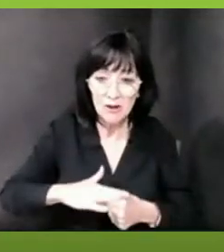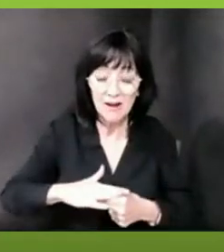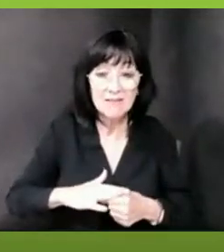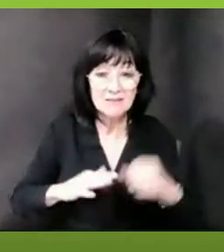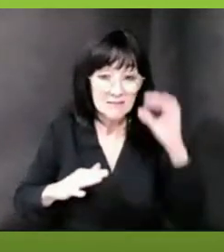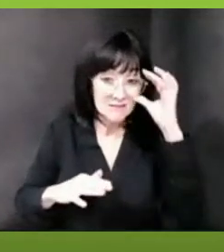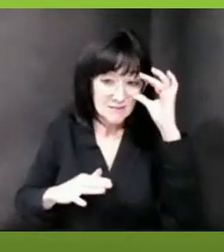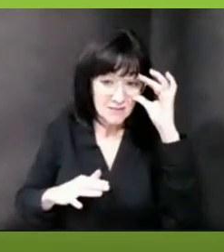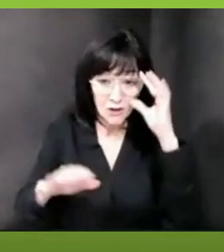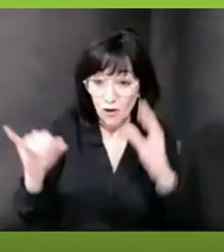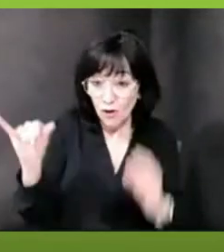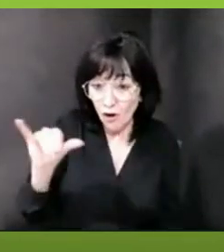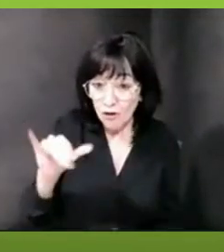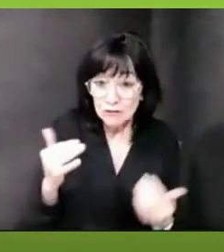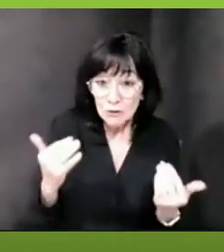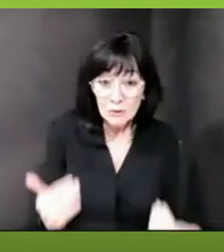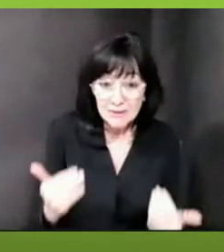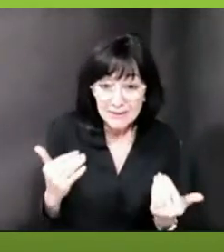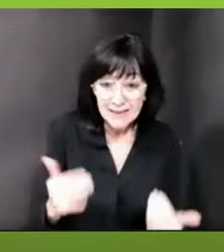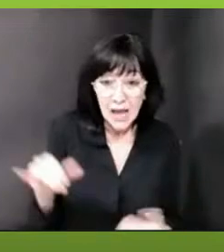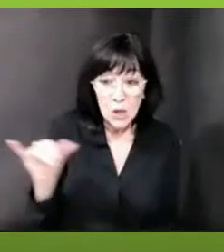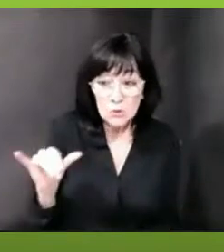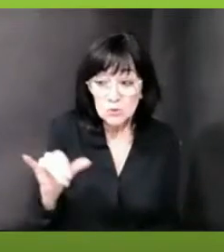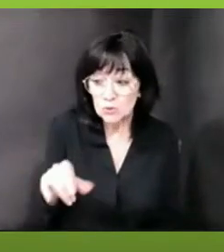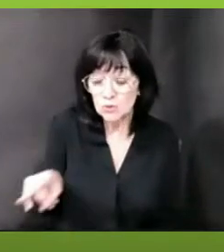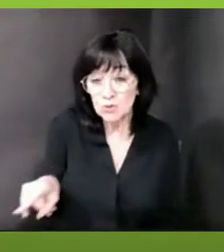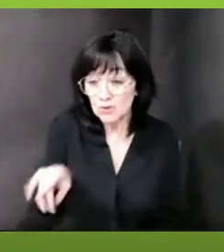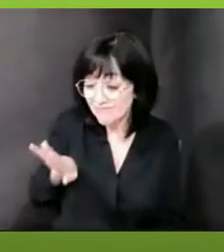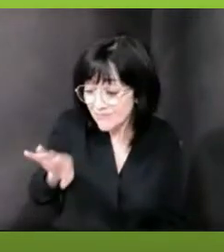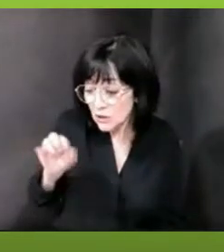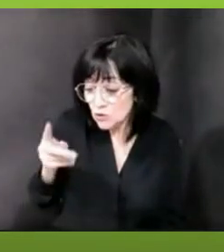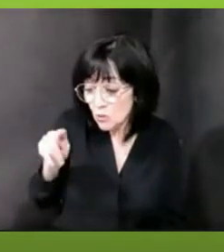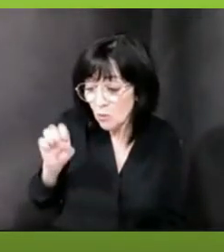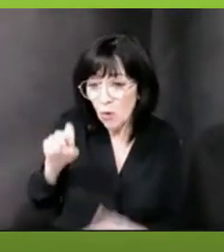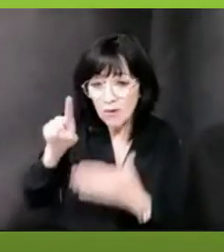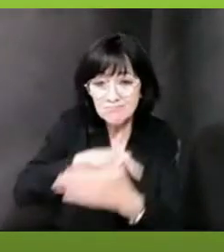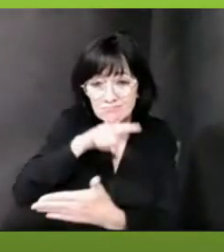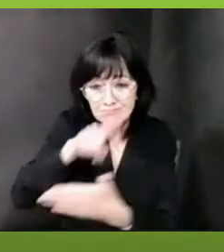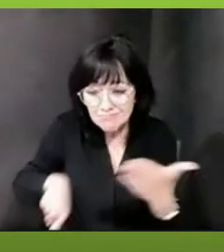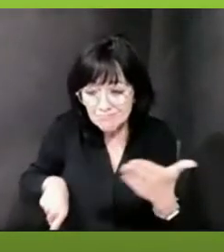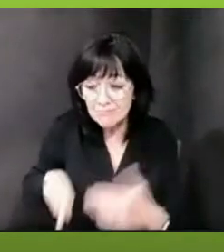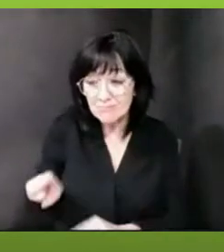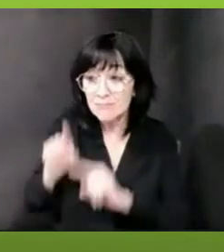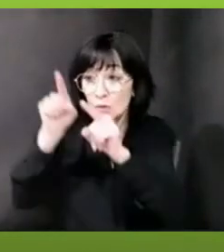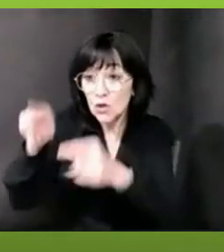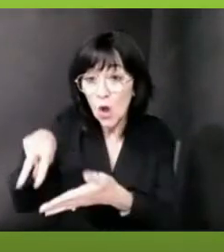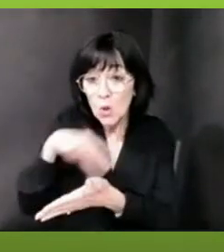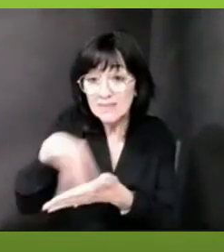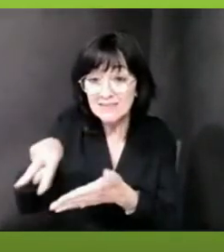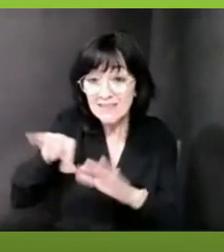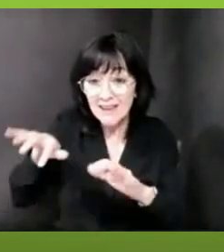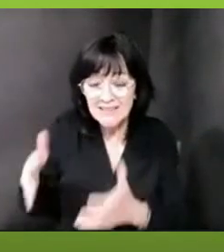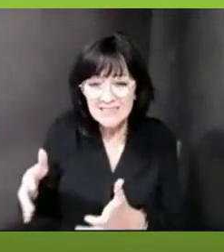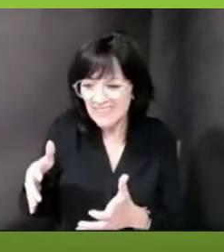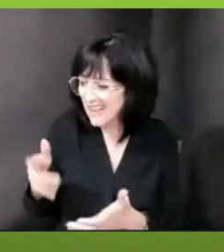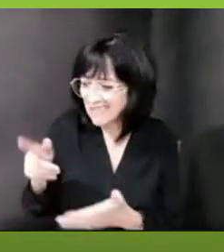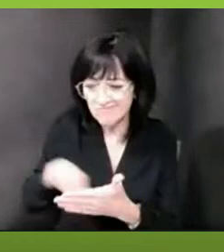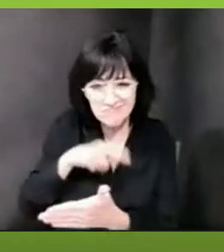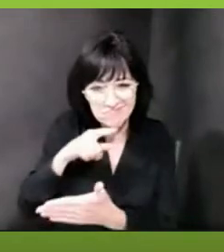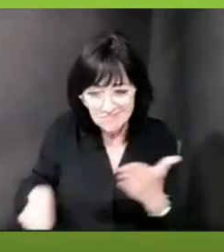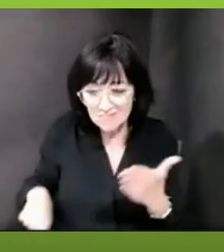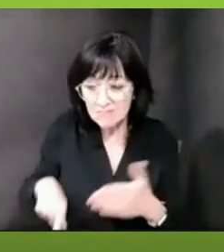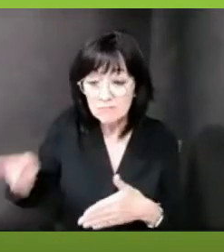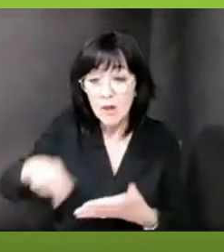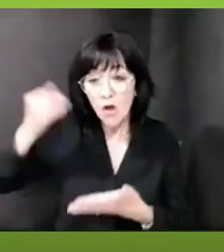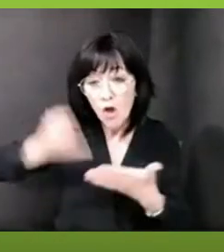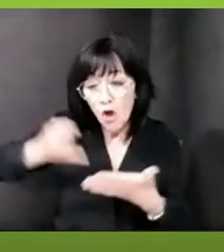of their outlets, their sports, or their, going to dance class or art, or seeing teachers and